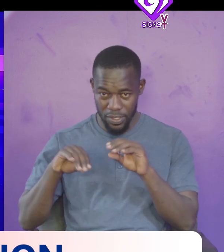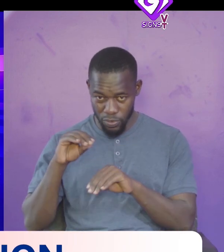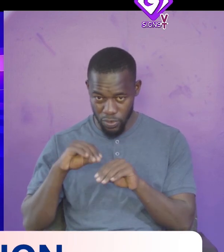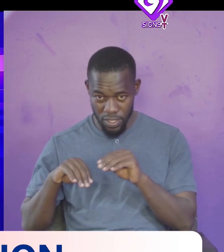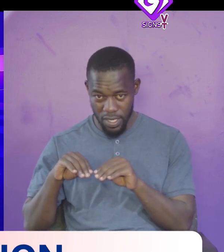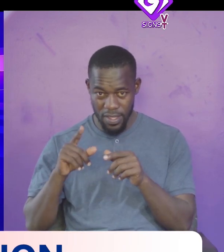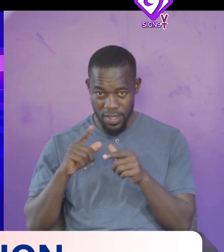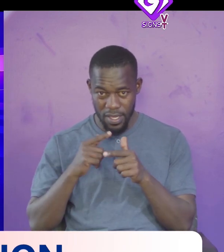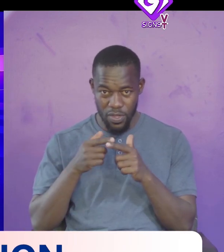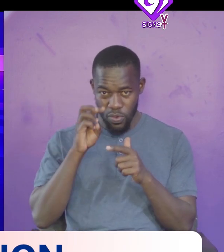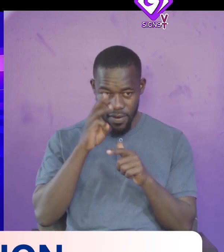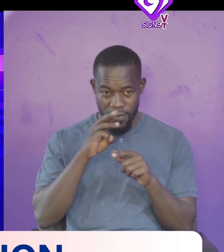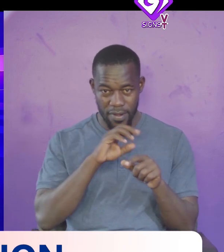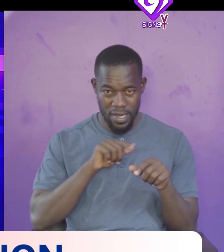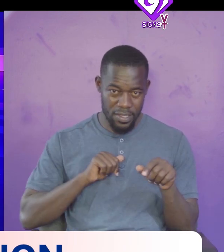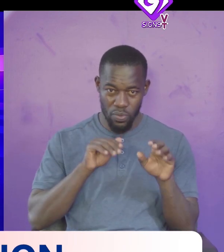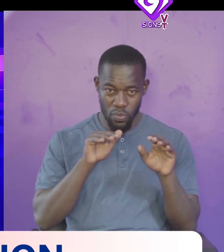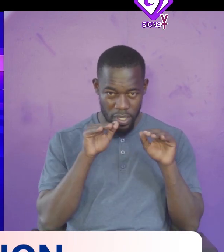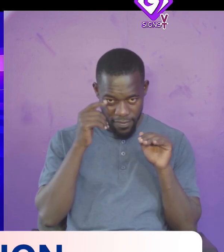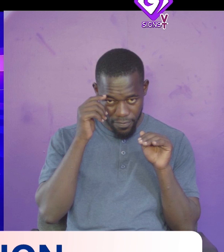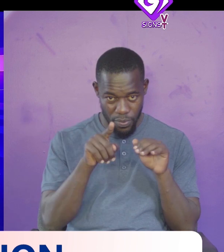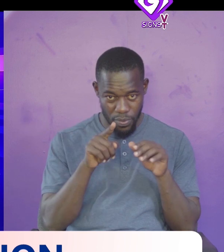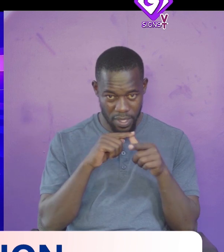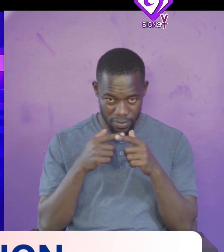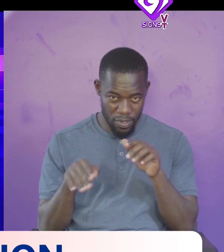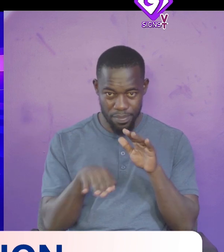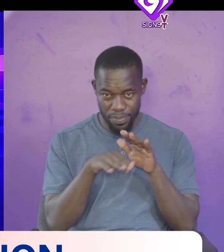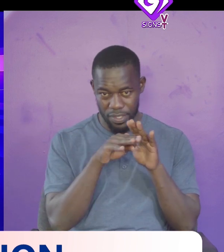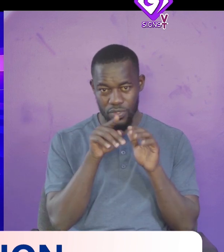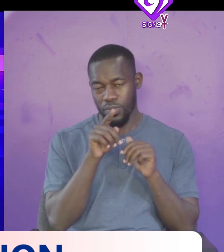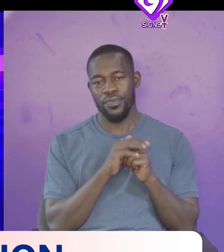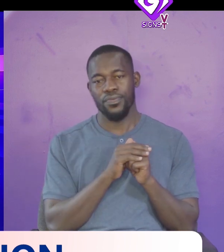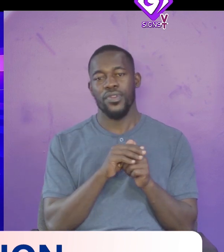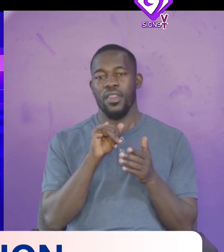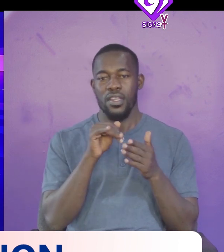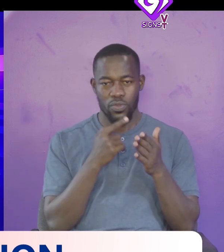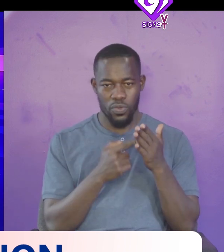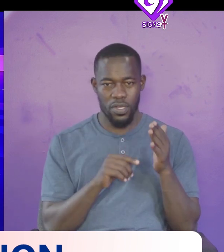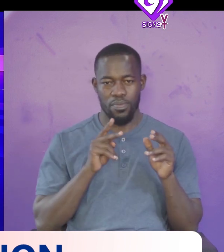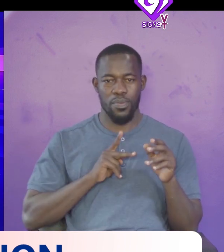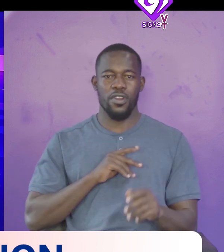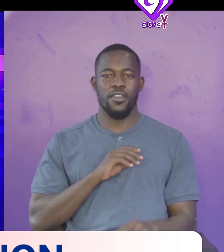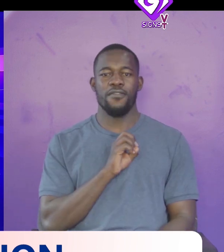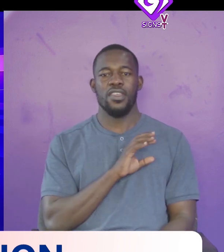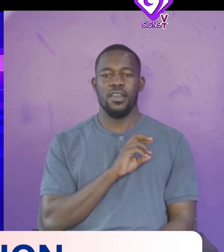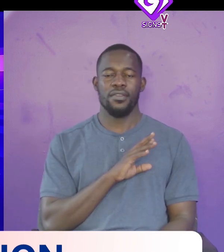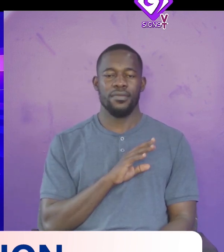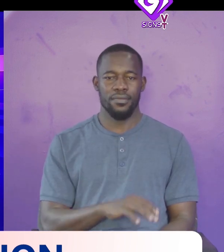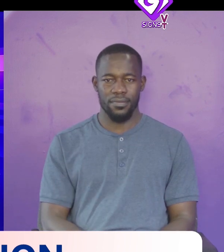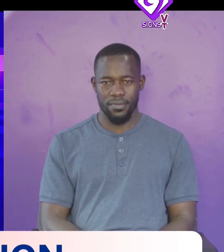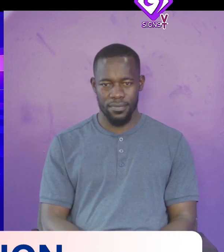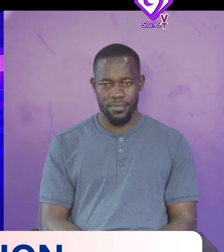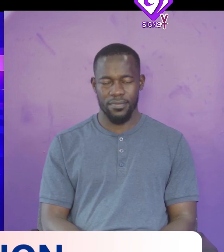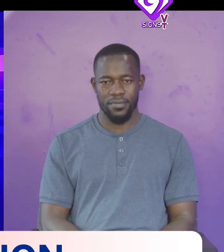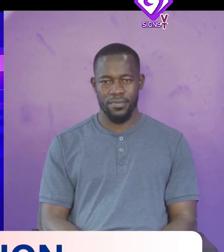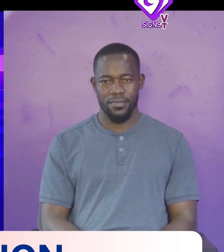you will find us there waiting for you to impeach you immediately. That is what these people feared. Okay. That is what they fear. Let me not go